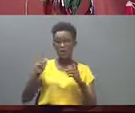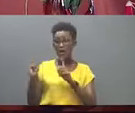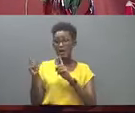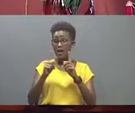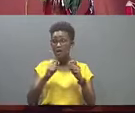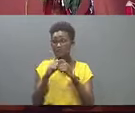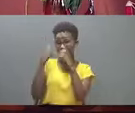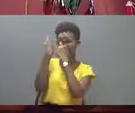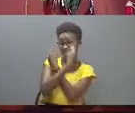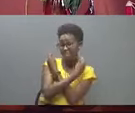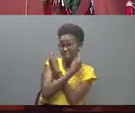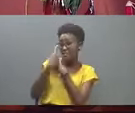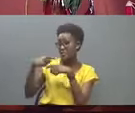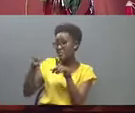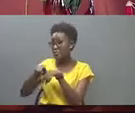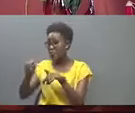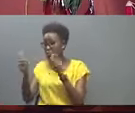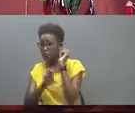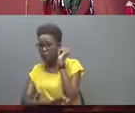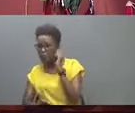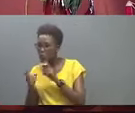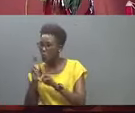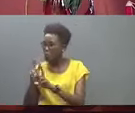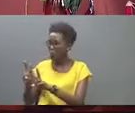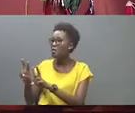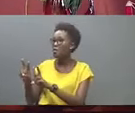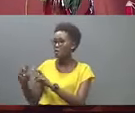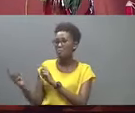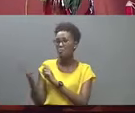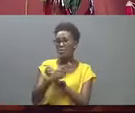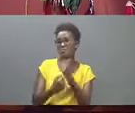of or other nations. And